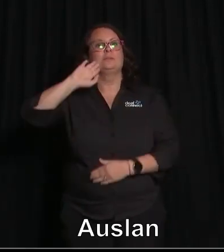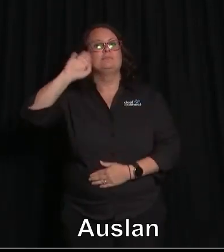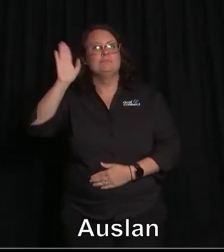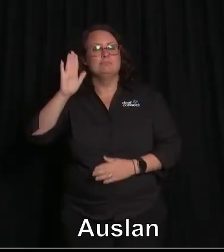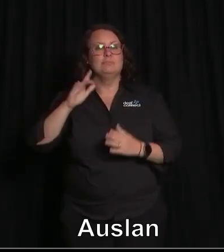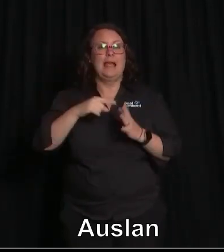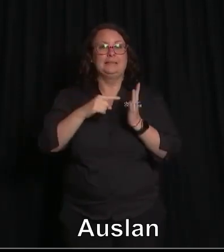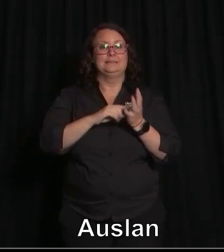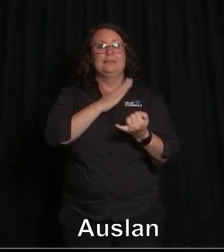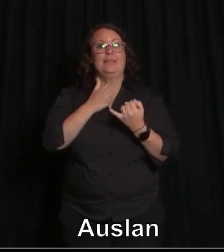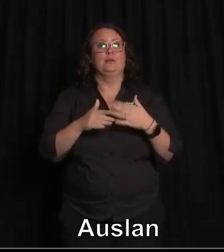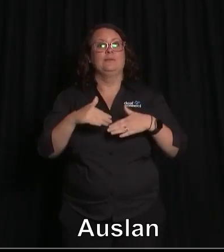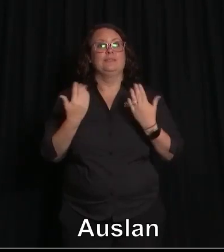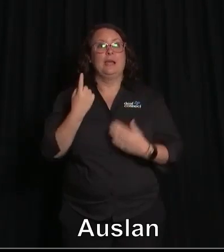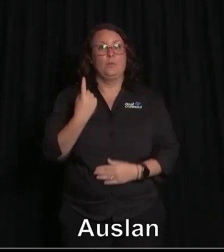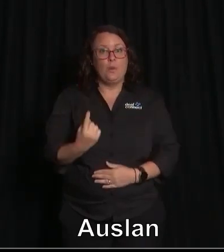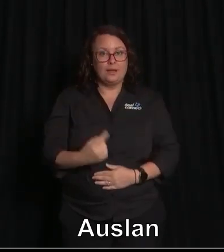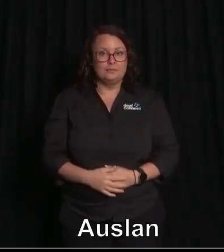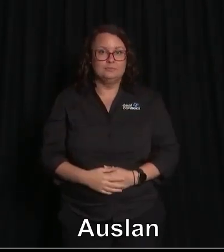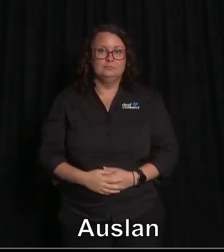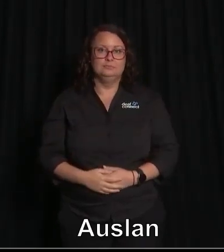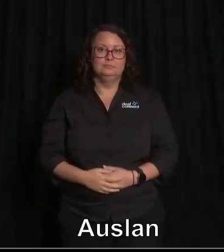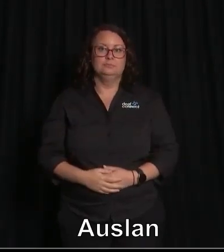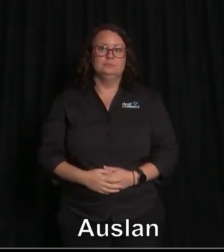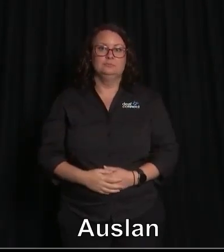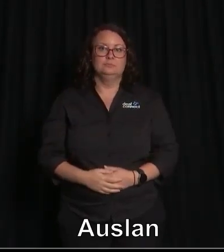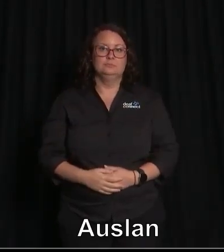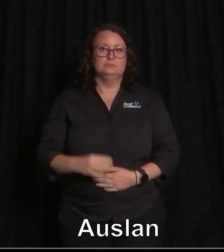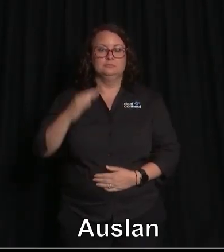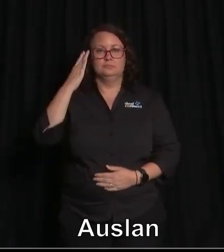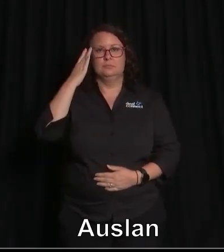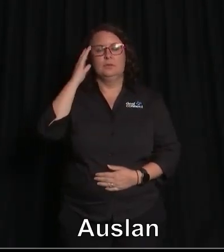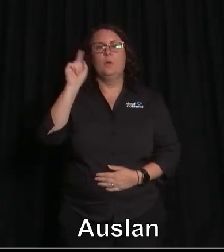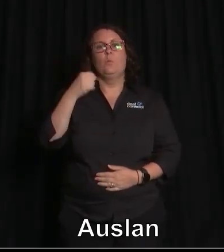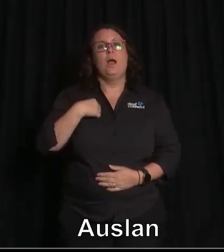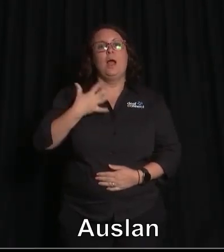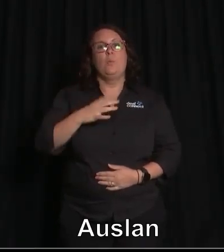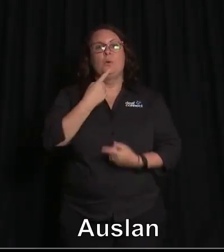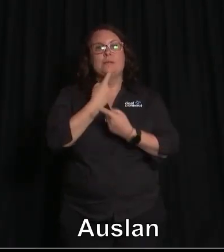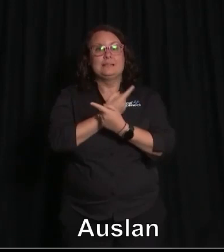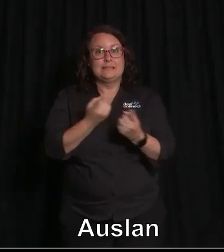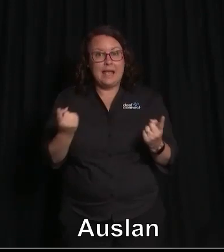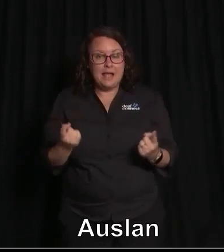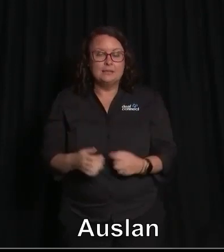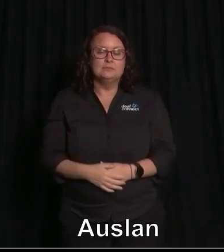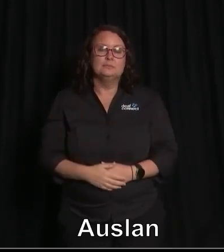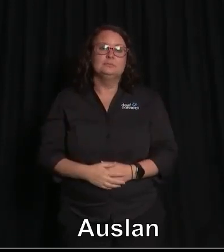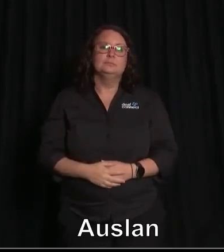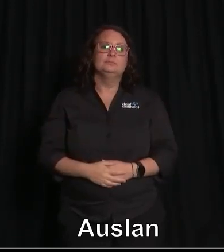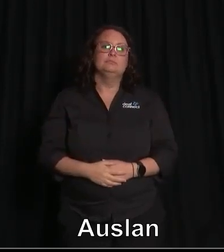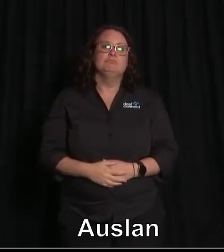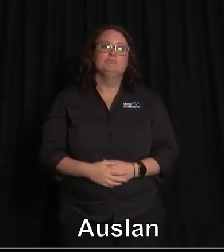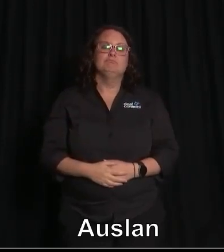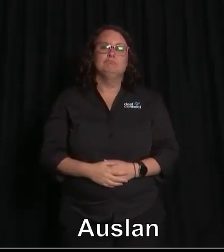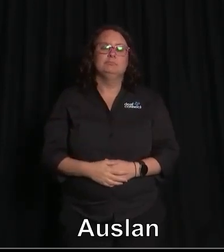day one. So the thing that I wanted to say is this has been a very